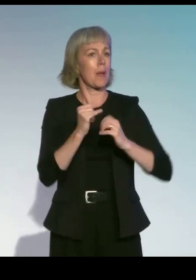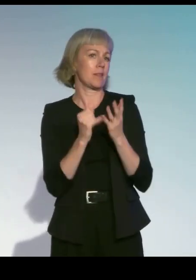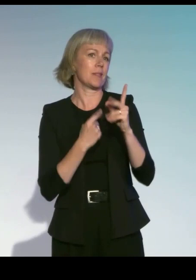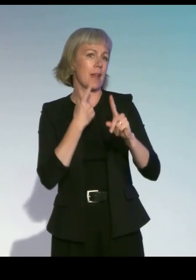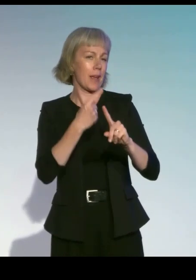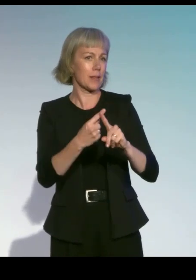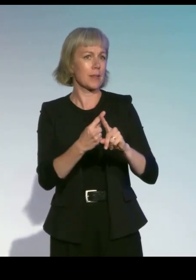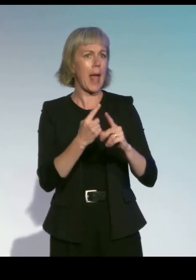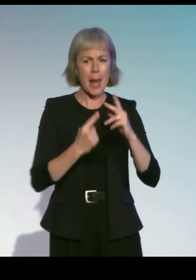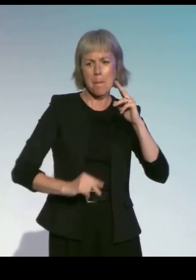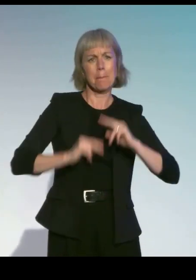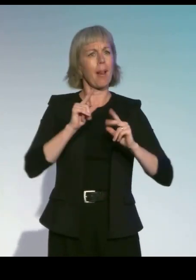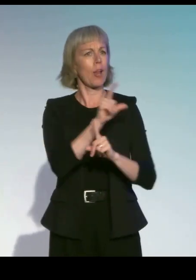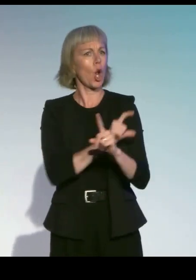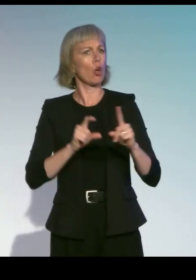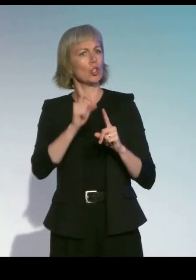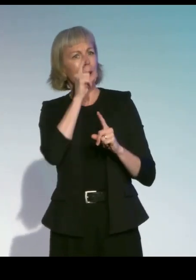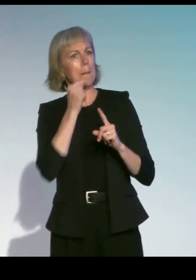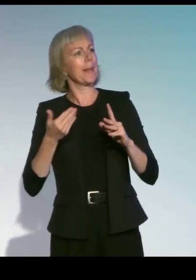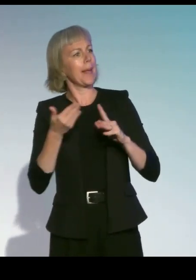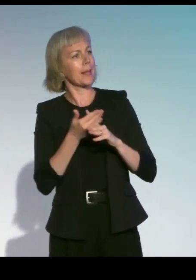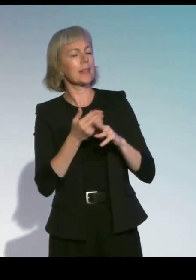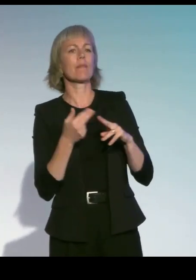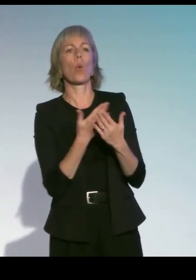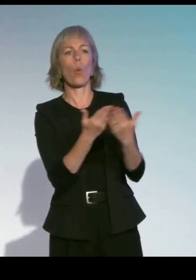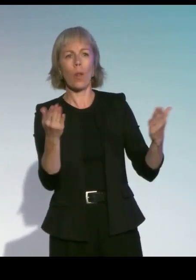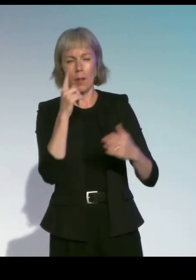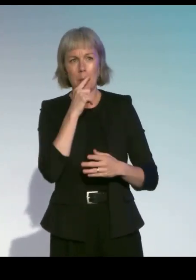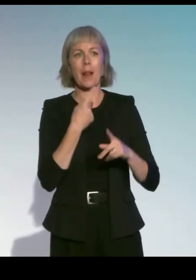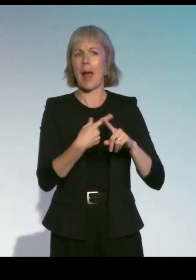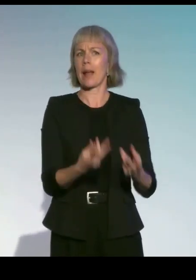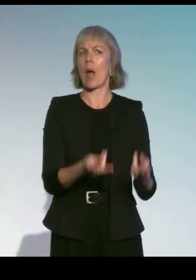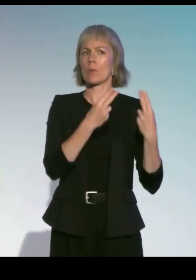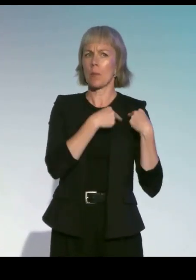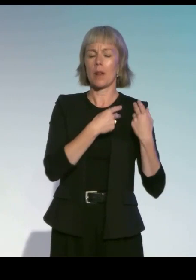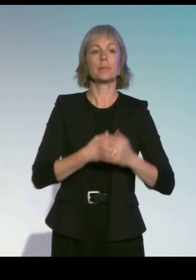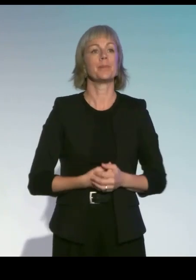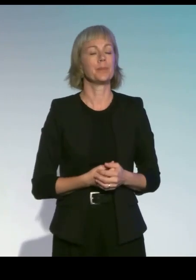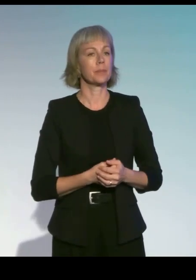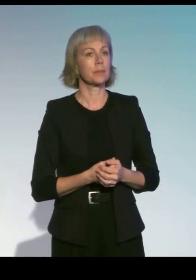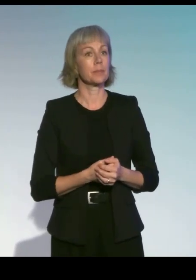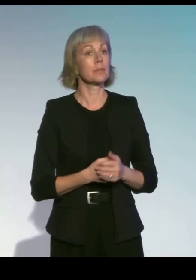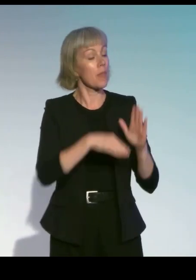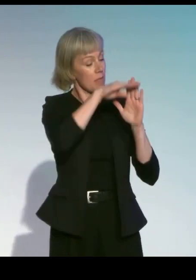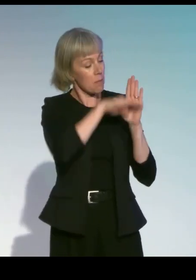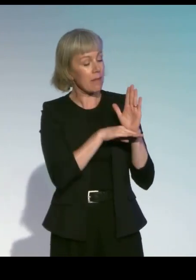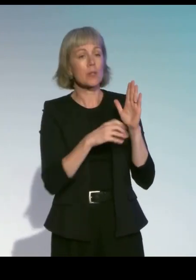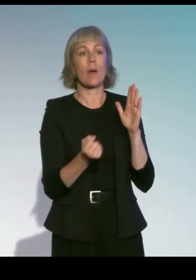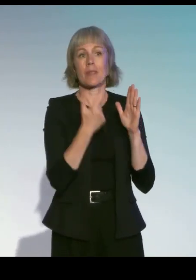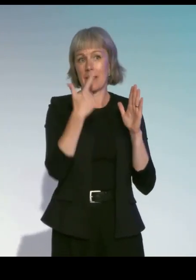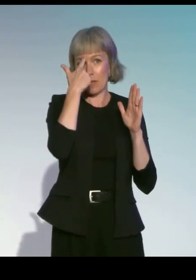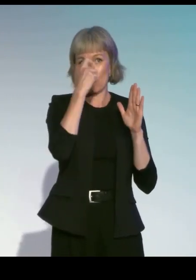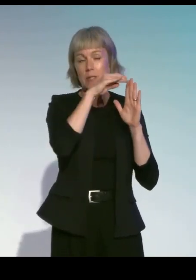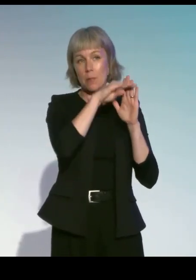actively build cultures among us that are accessible and equitable and accountable. So the manifesto sets out 7 principles